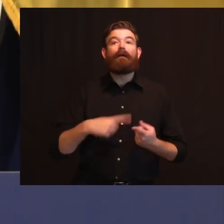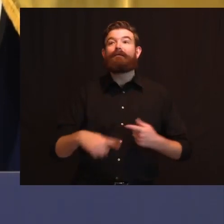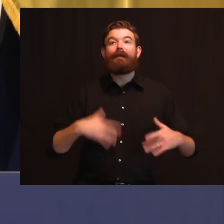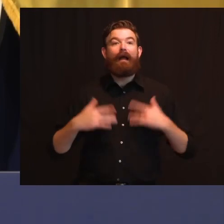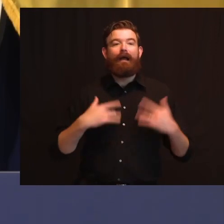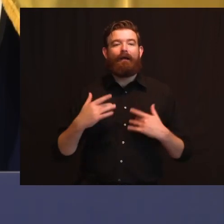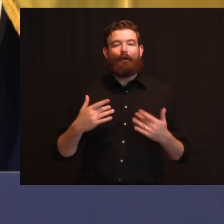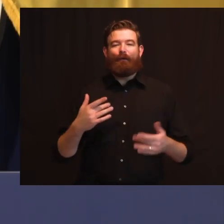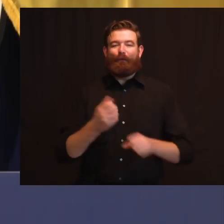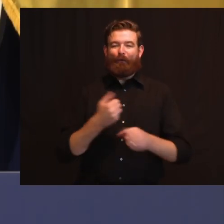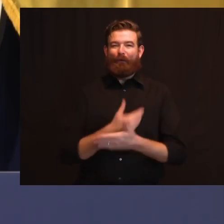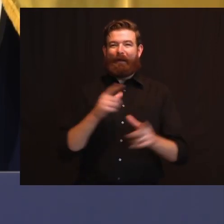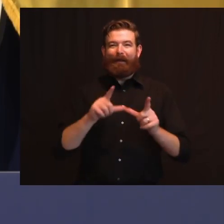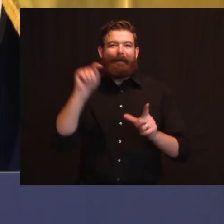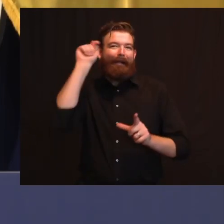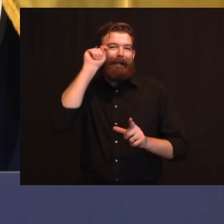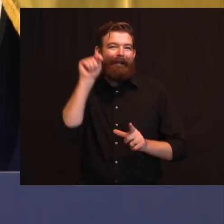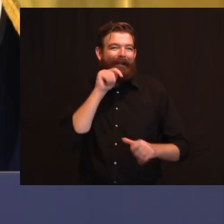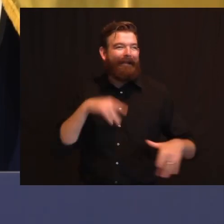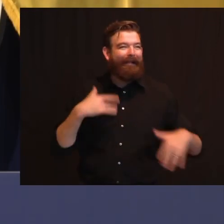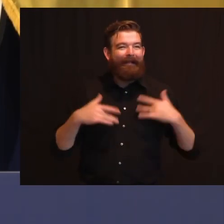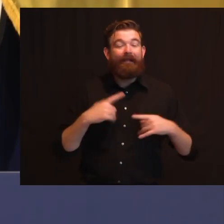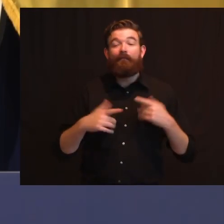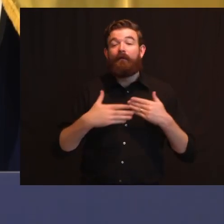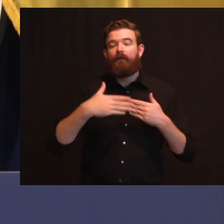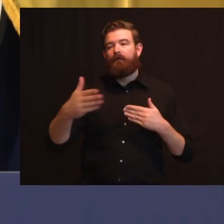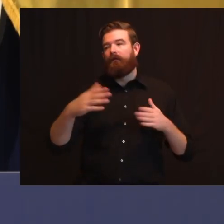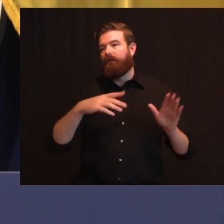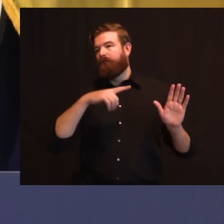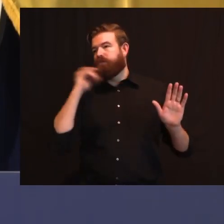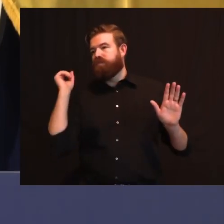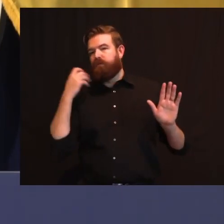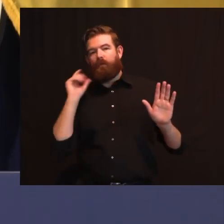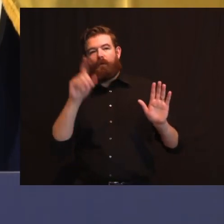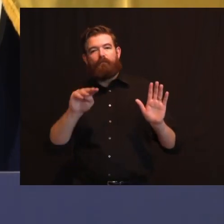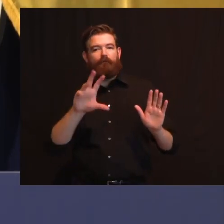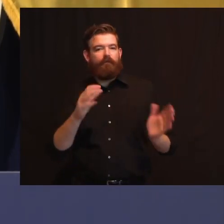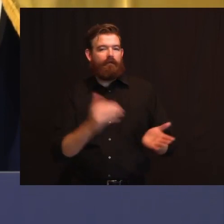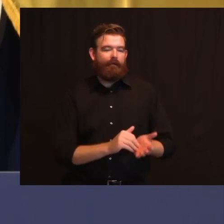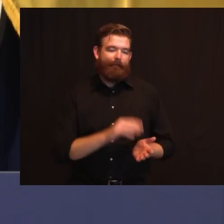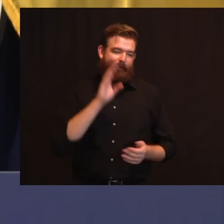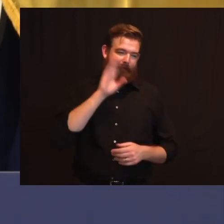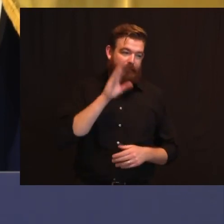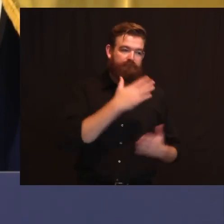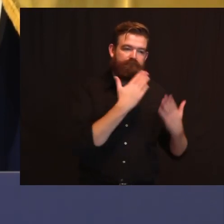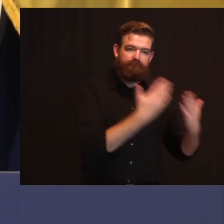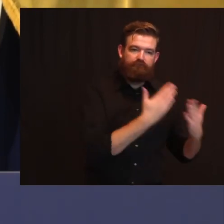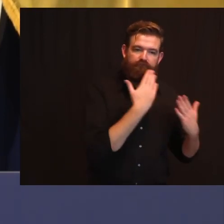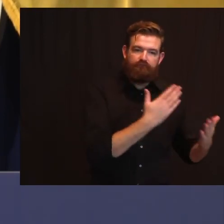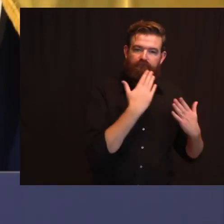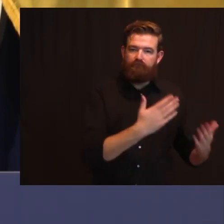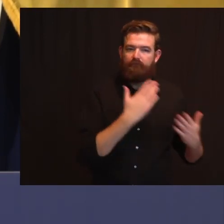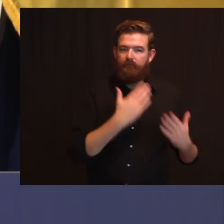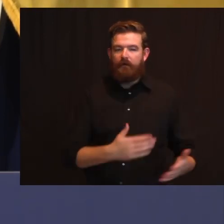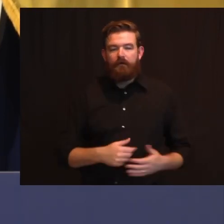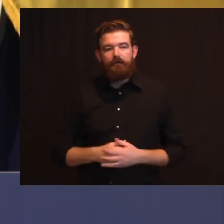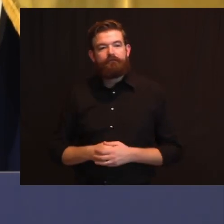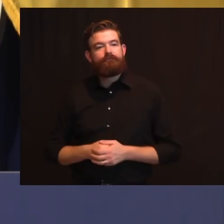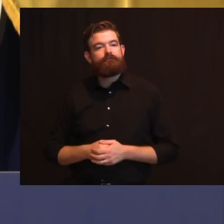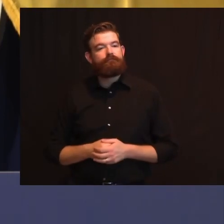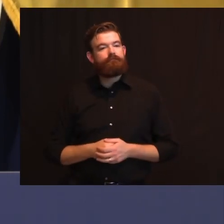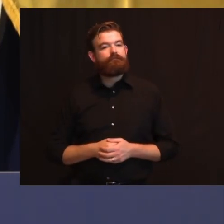and hats off to you and your colleagues who are chopping through a once-in-a-century tsunami and backlog. I know when folks